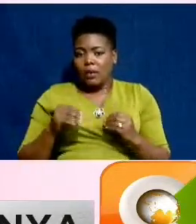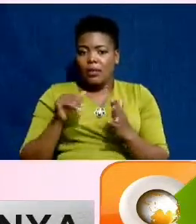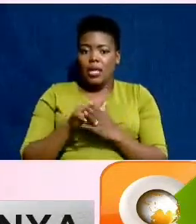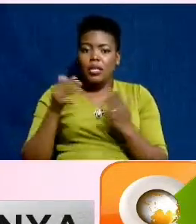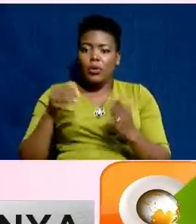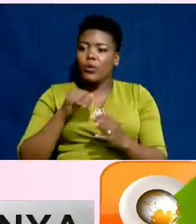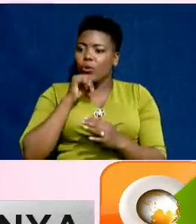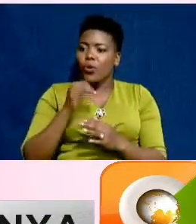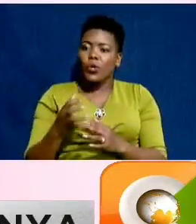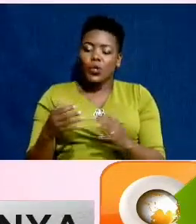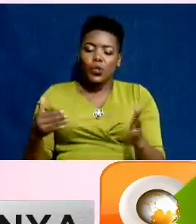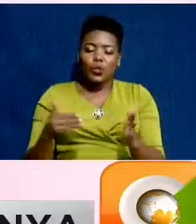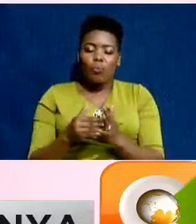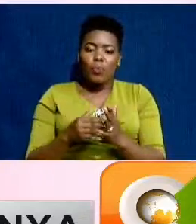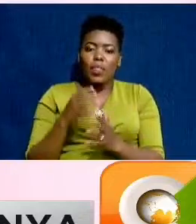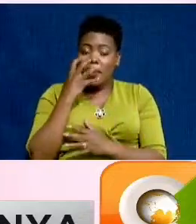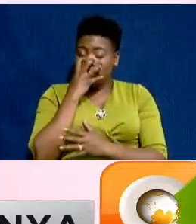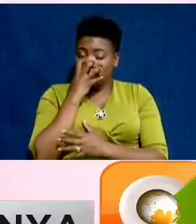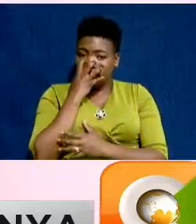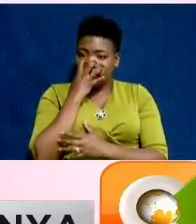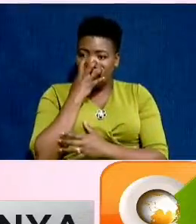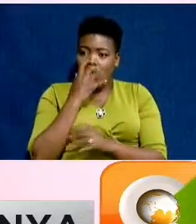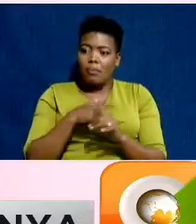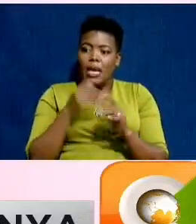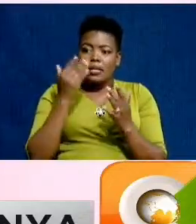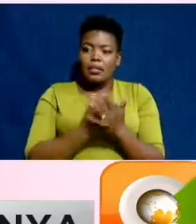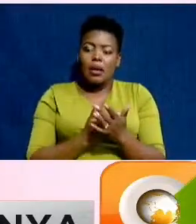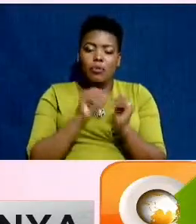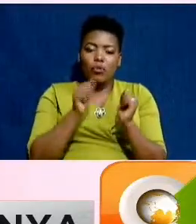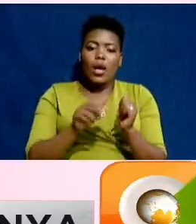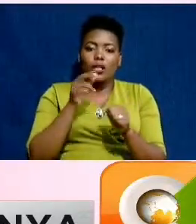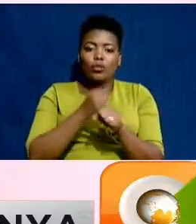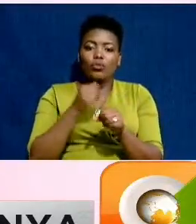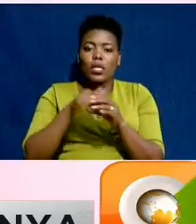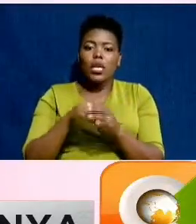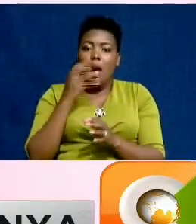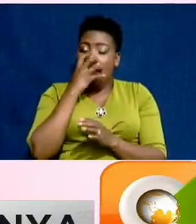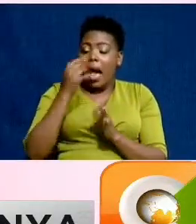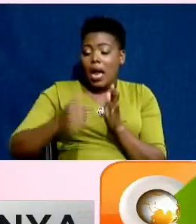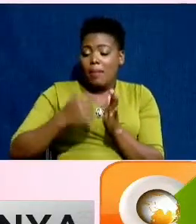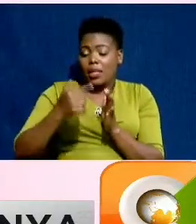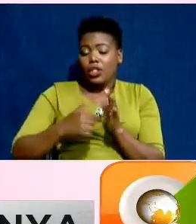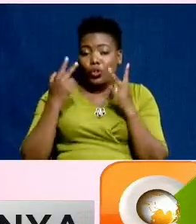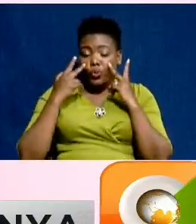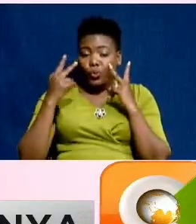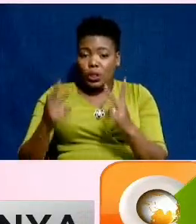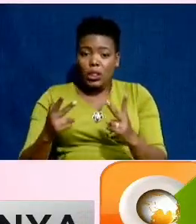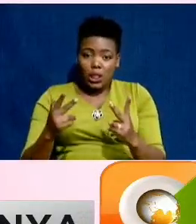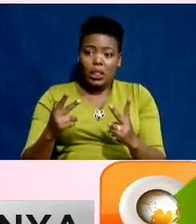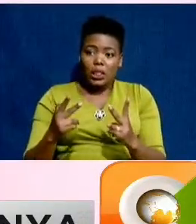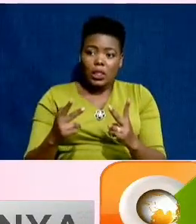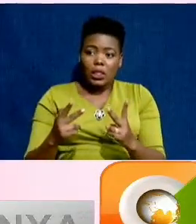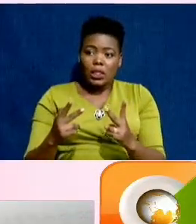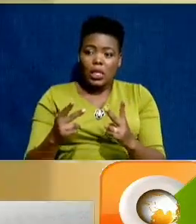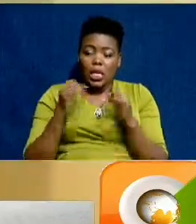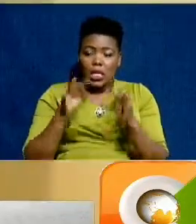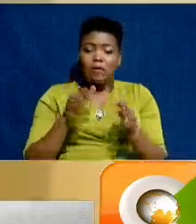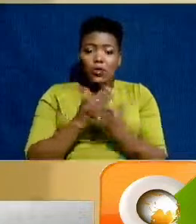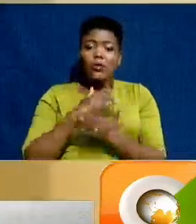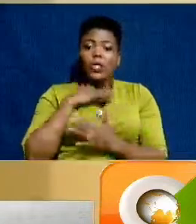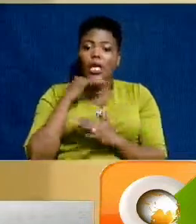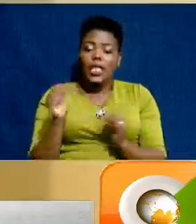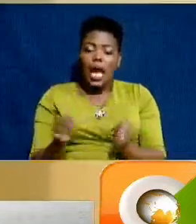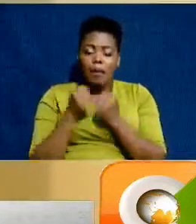machine. Mm-hmm. But there's some alterations we can do on the machine to really see that a natural event can occur.